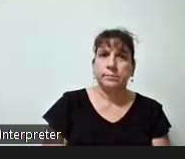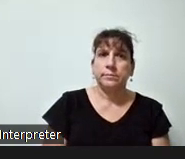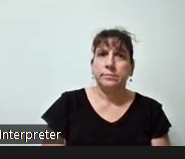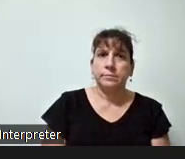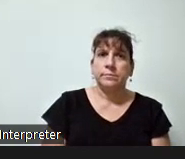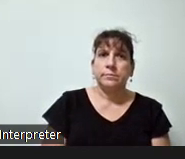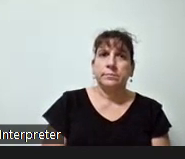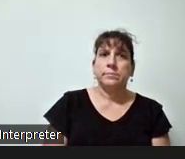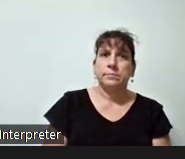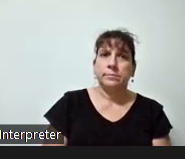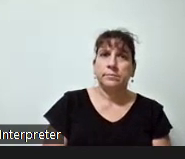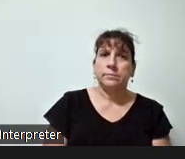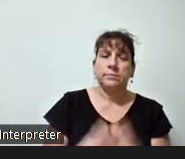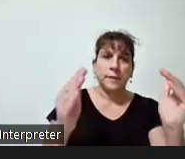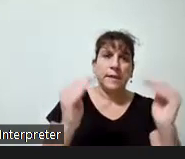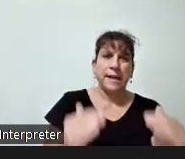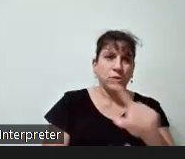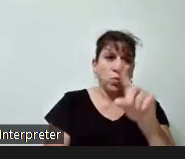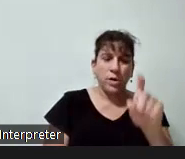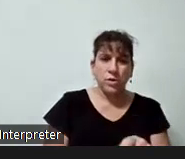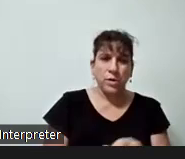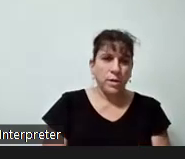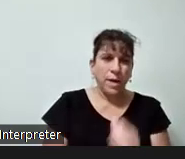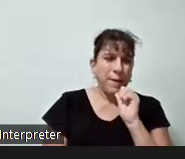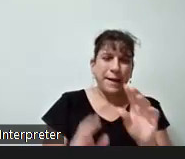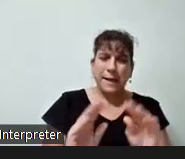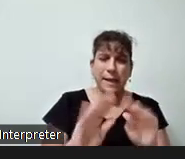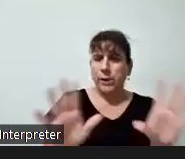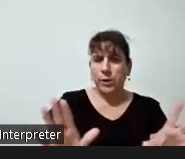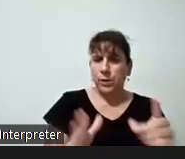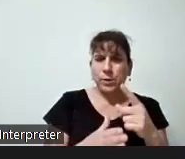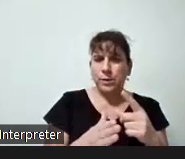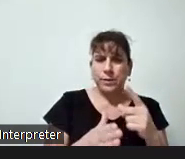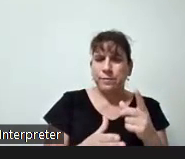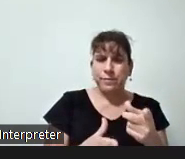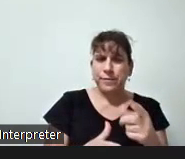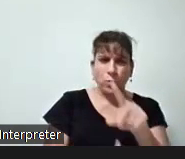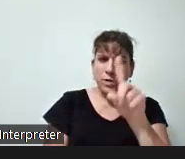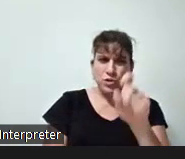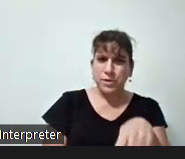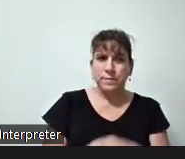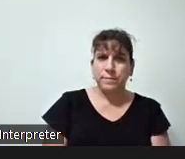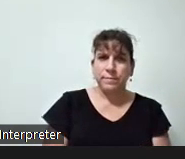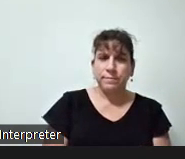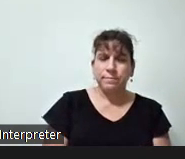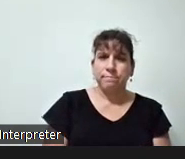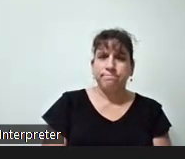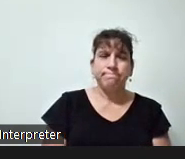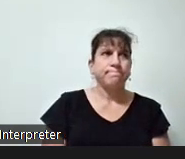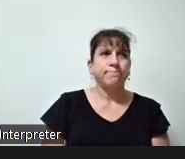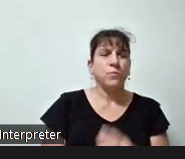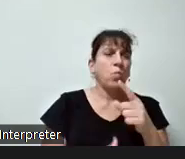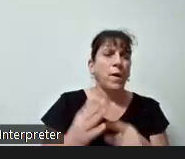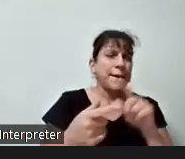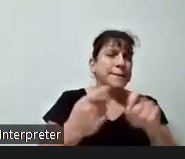Next question. I'm unclear of what the answer, the question is gearing towards. What